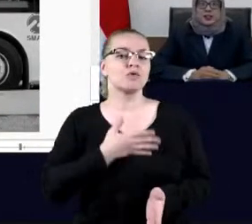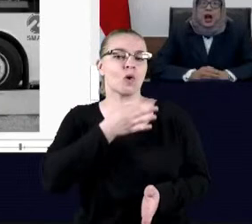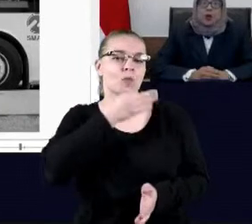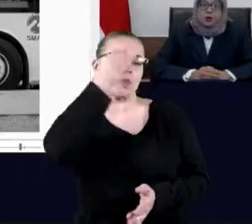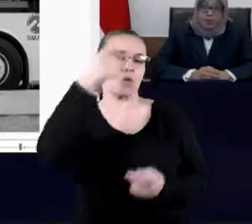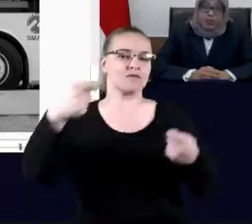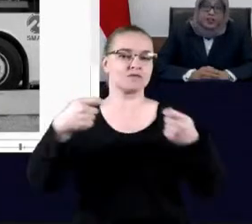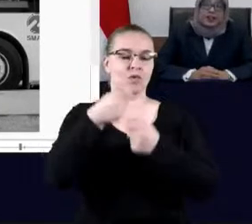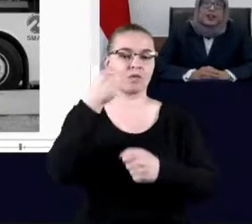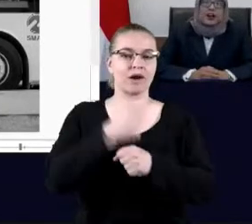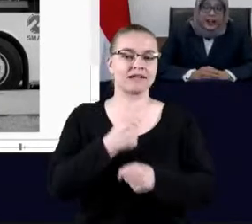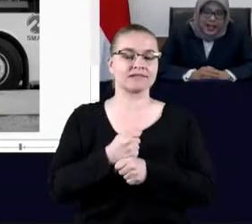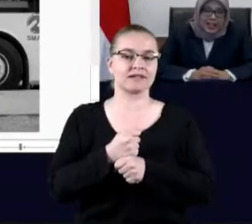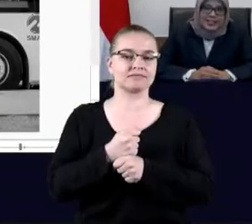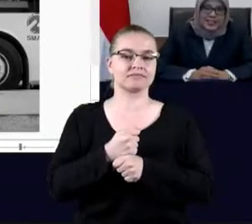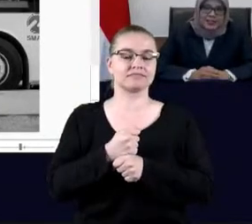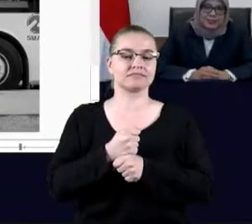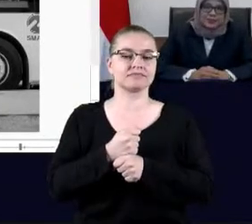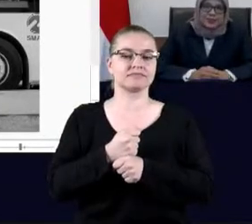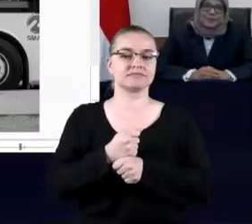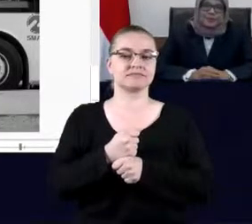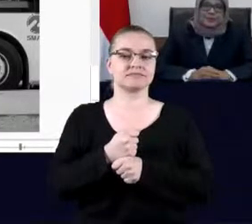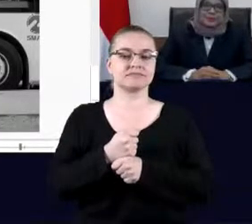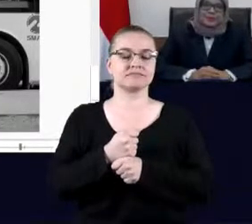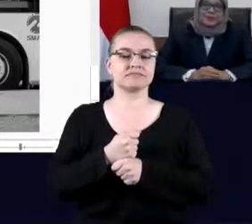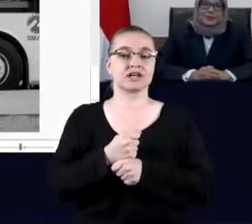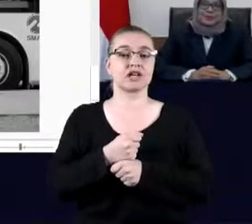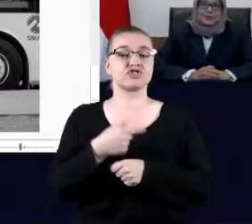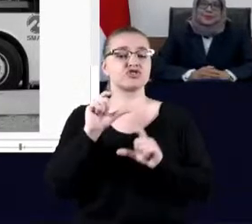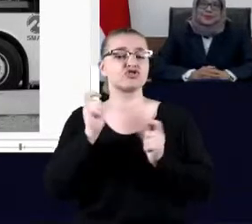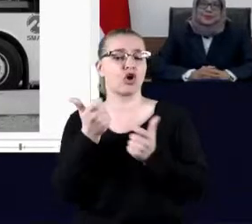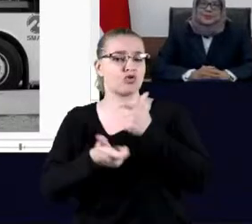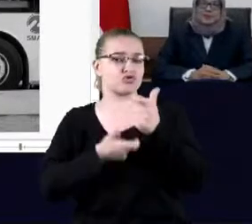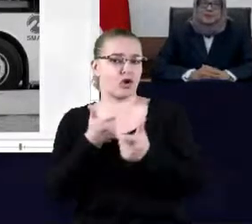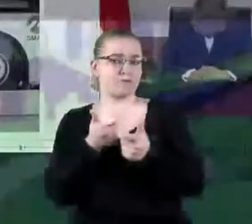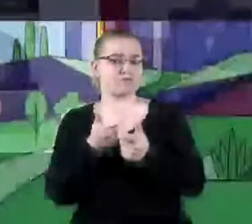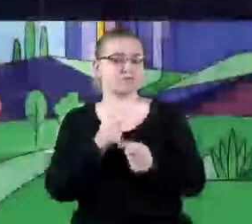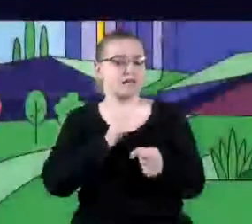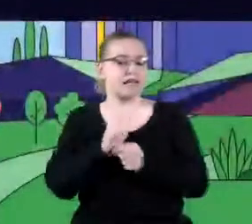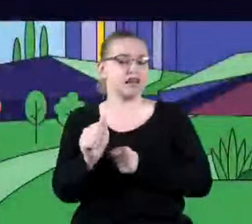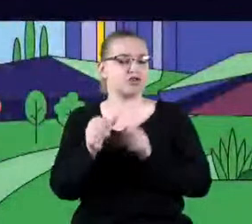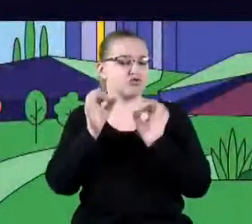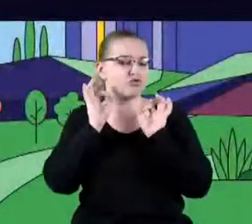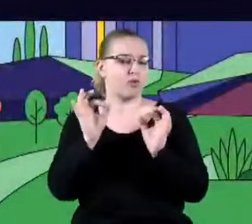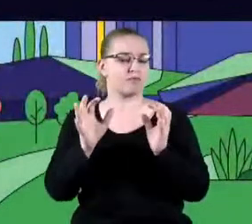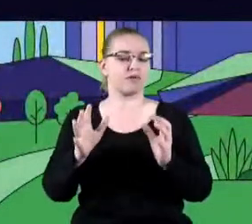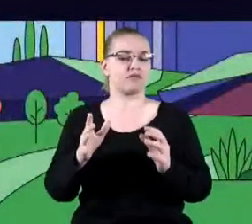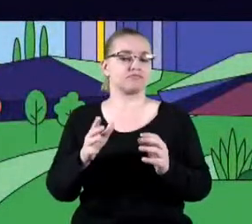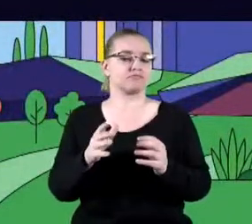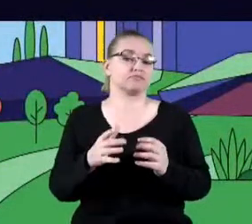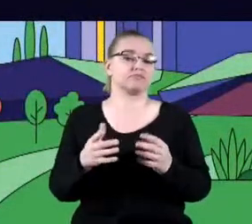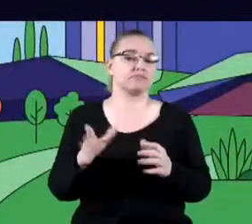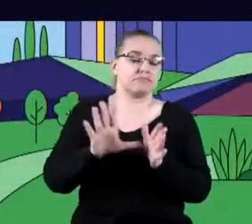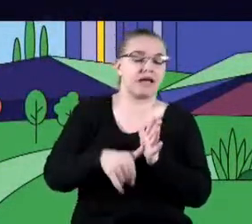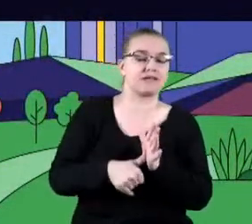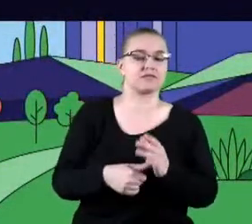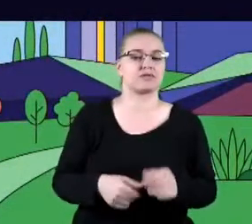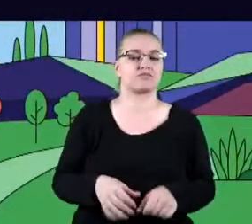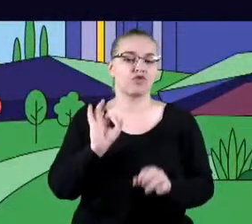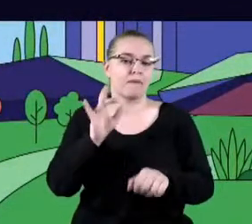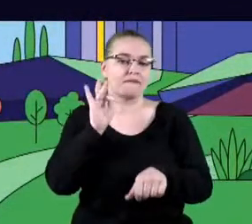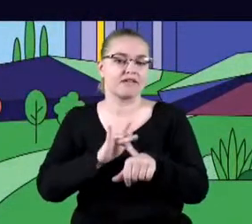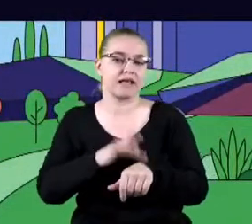makes our vision a reality. Thank you very much, Ms. Sari, for this wonderful closing words and